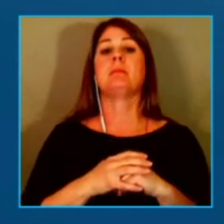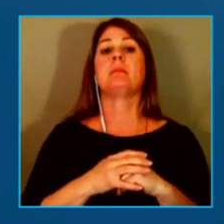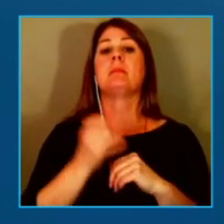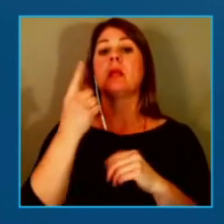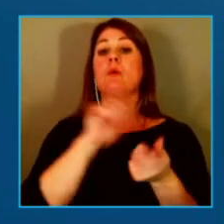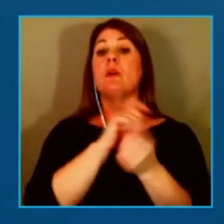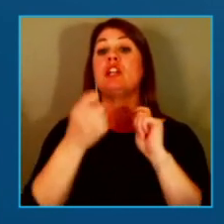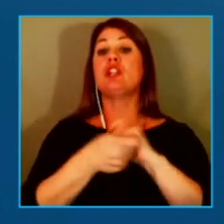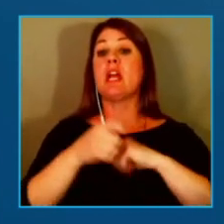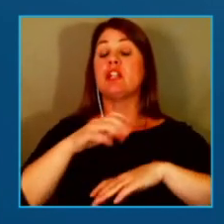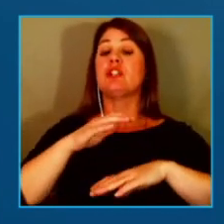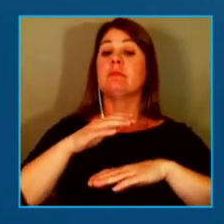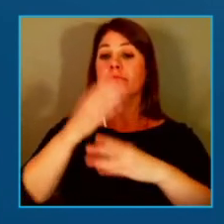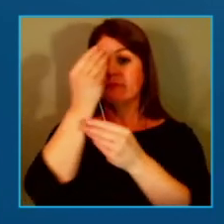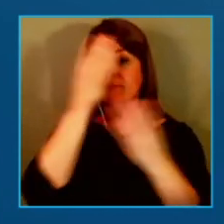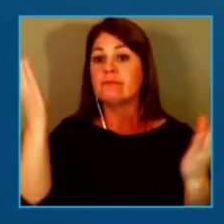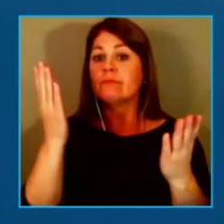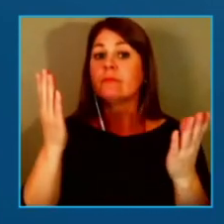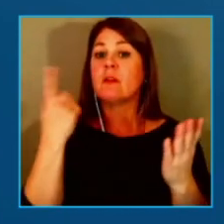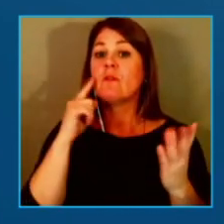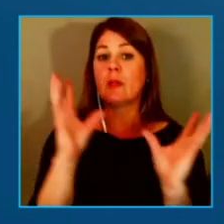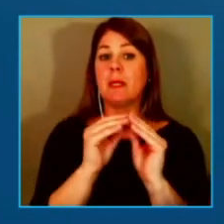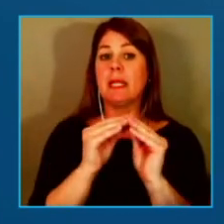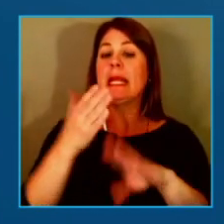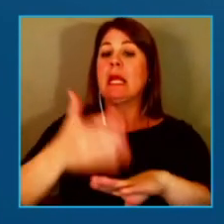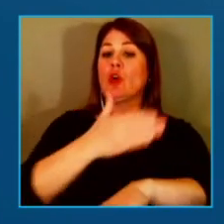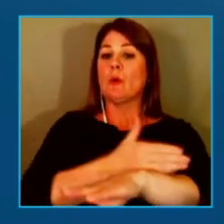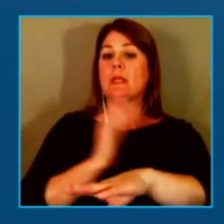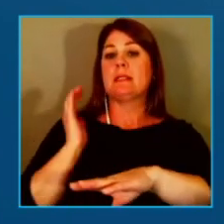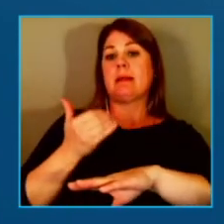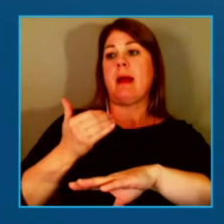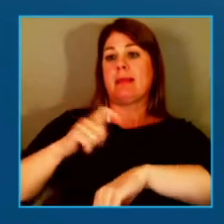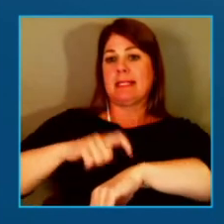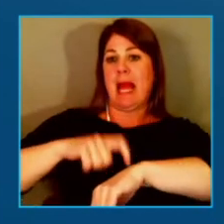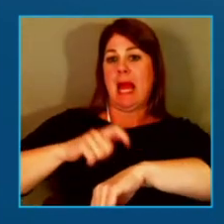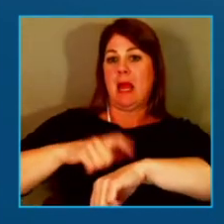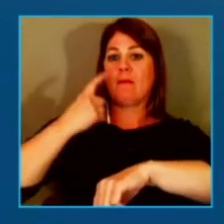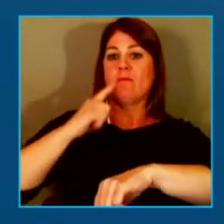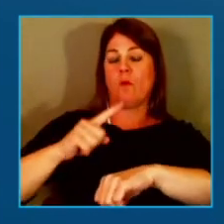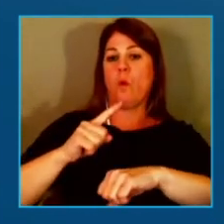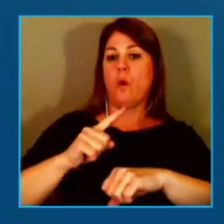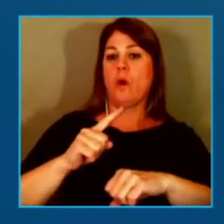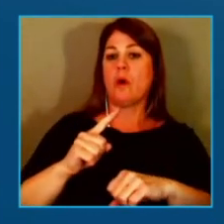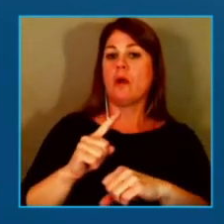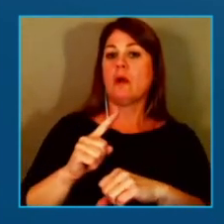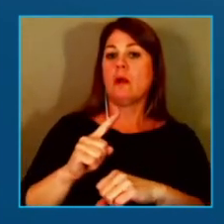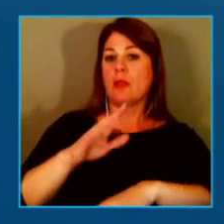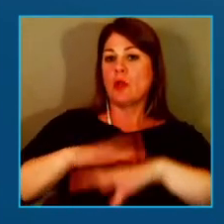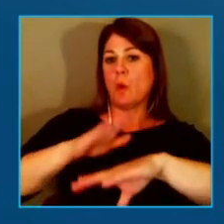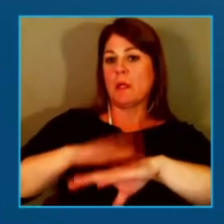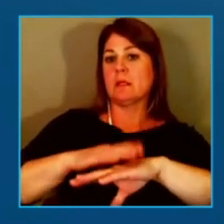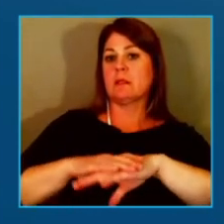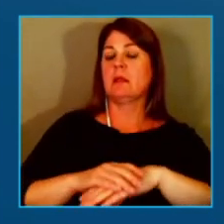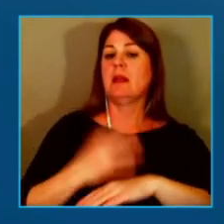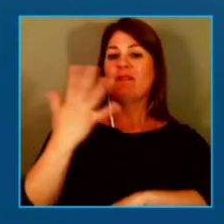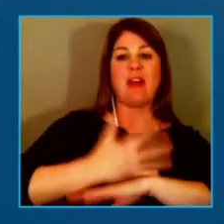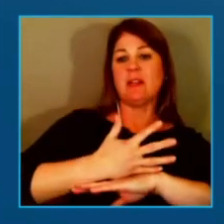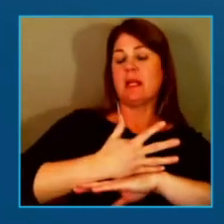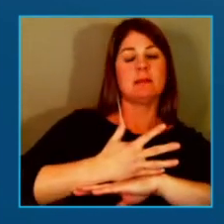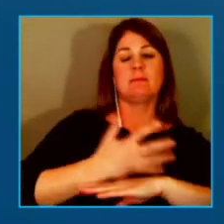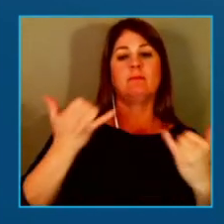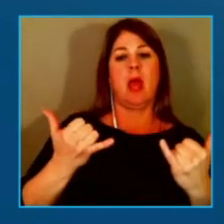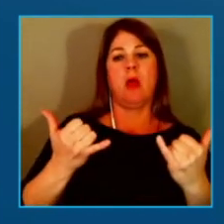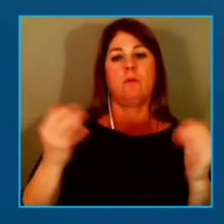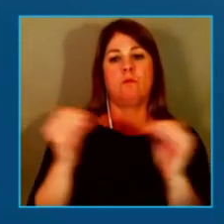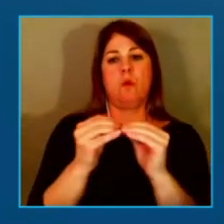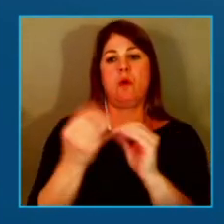provisions for our meeting and increased the timing of our notices from 5 to 14 days. For meetings where officers